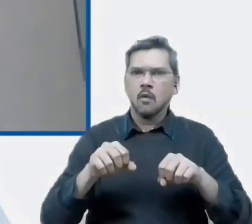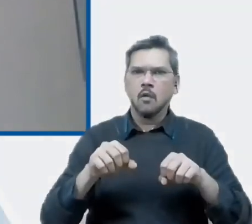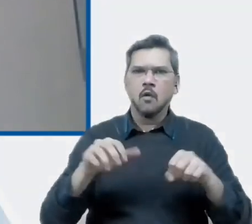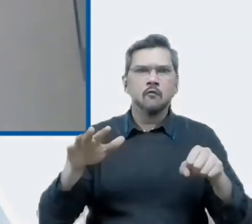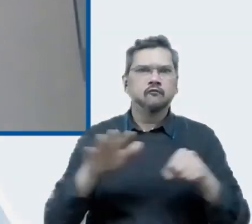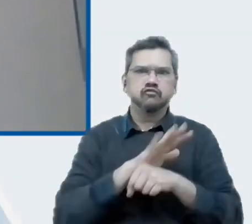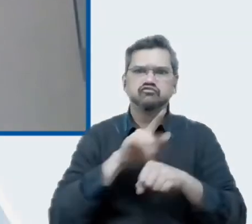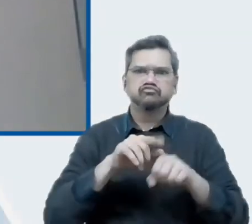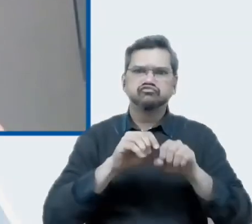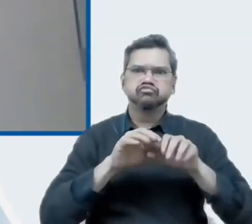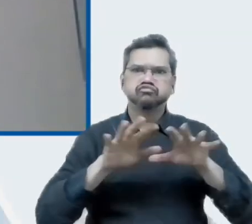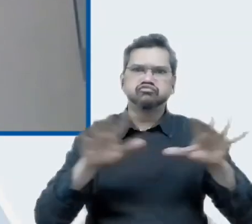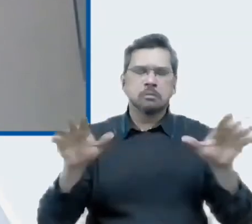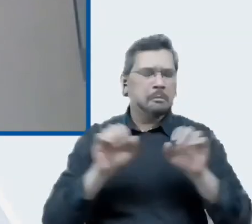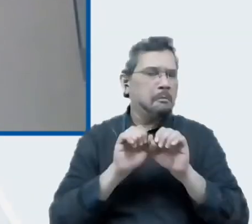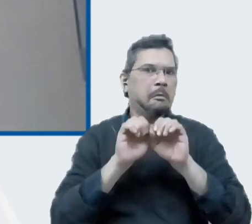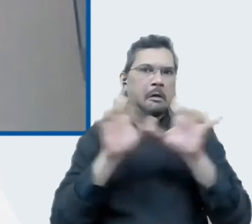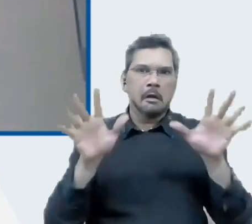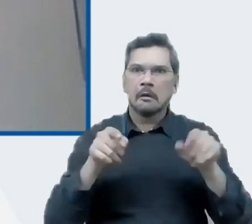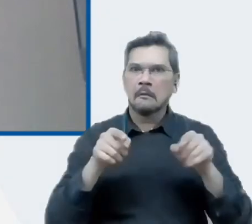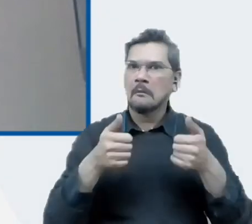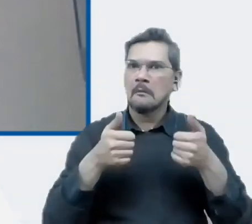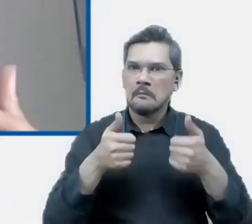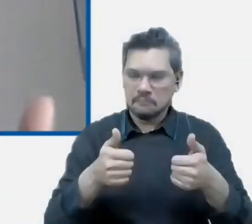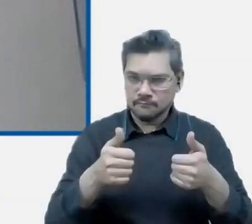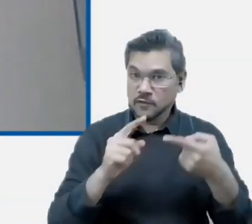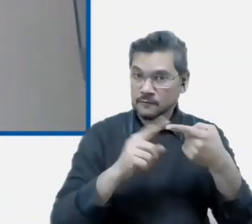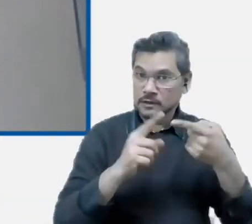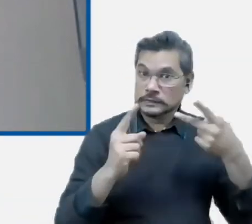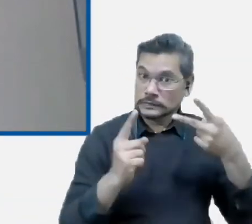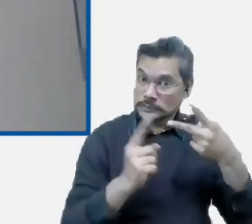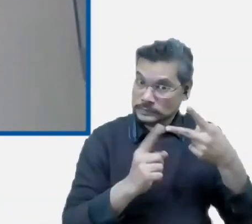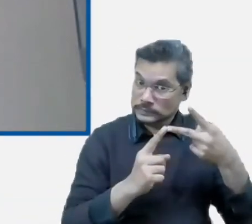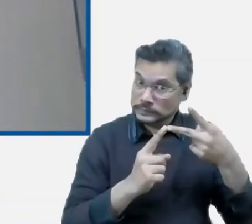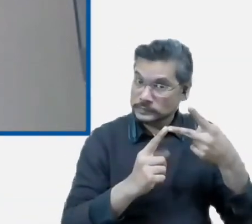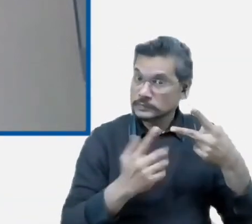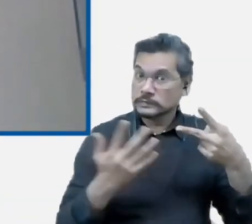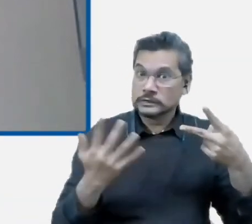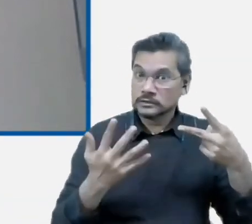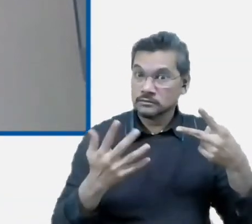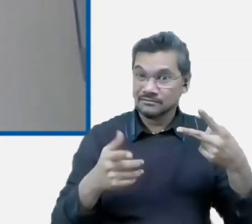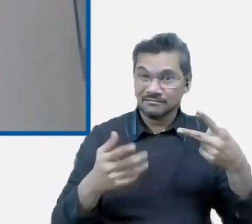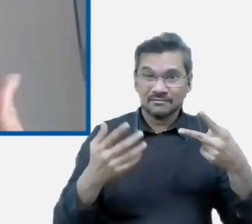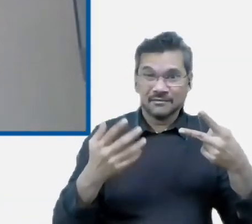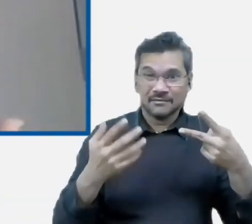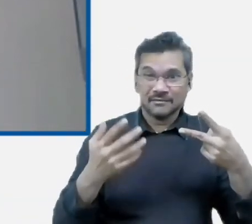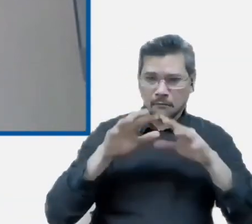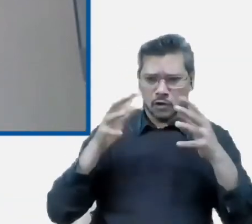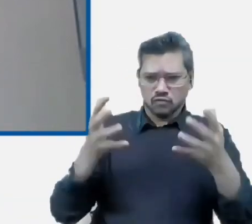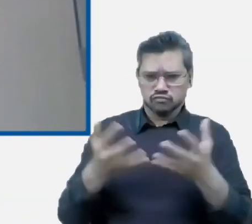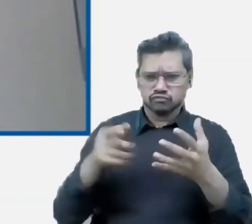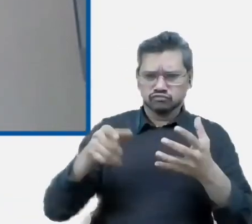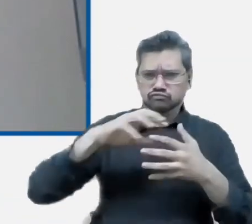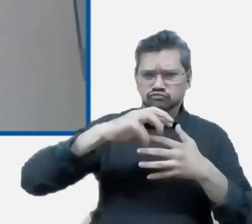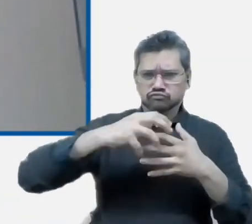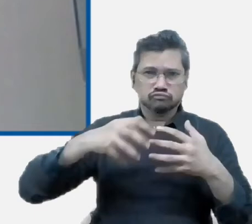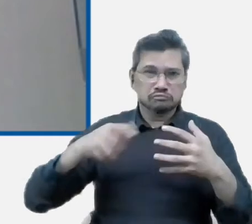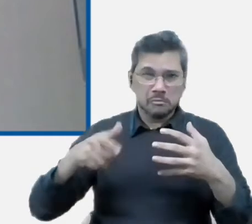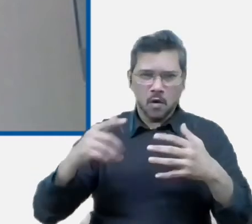for everyone to be aware that for countries with major humanitarian emergencies, that is to say for